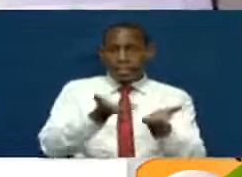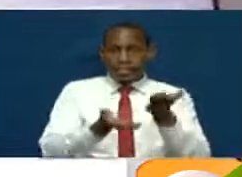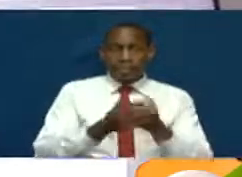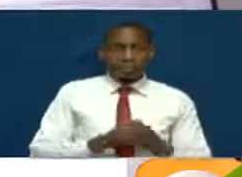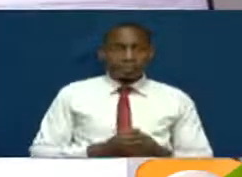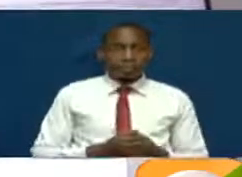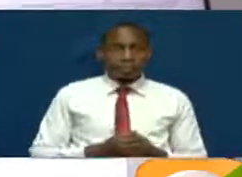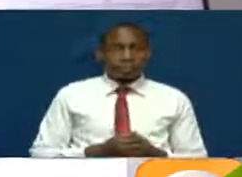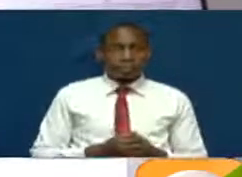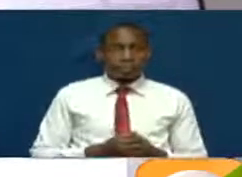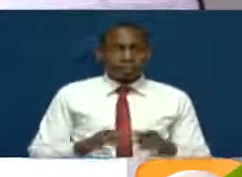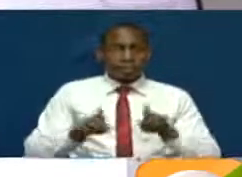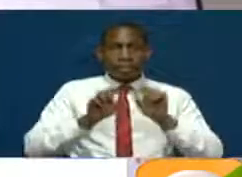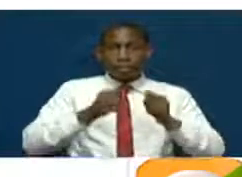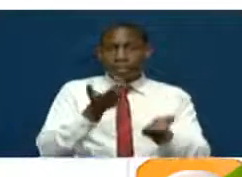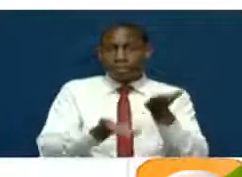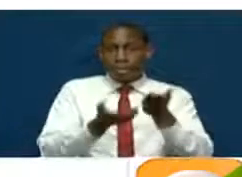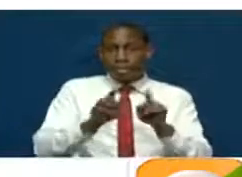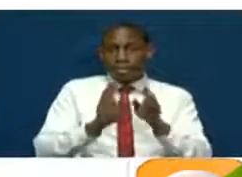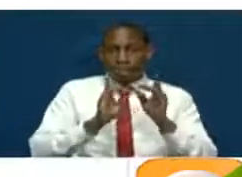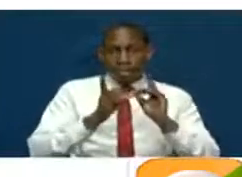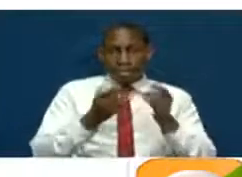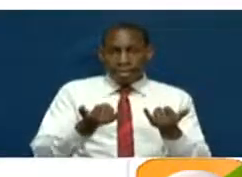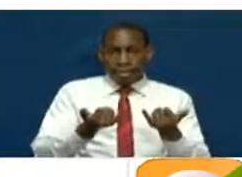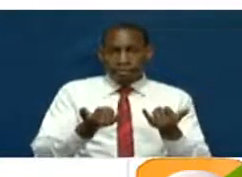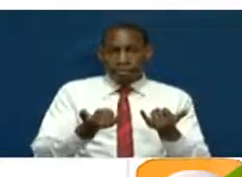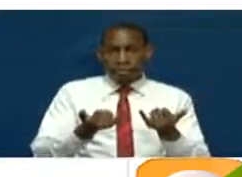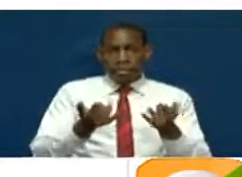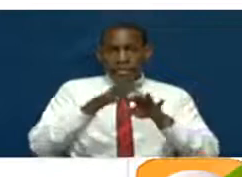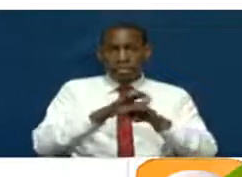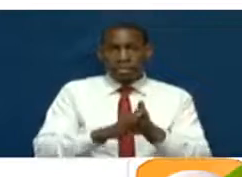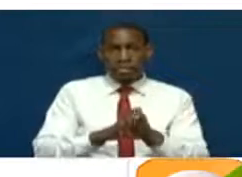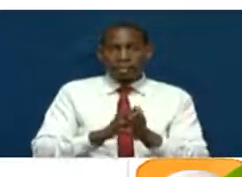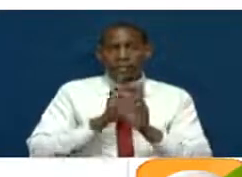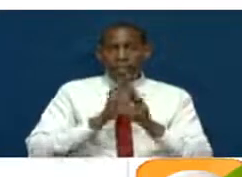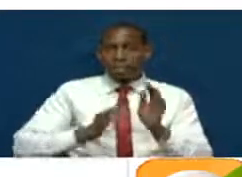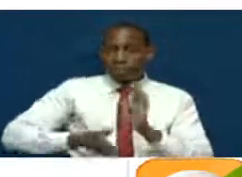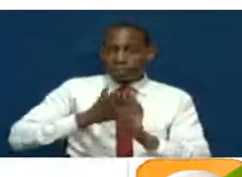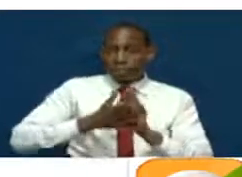to analyze. And this data now will be real-time. These reports will be real-time.